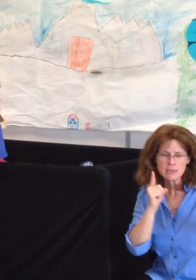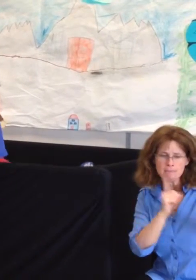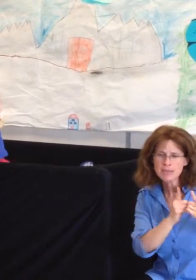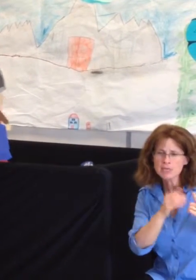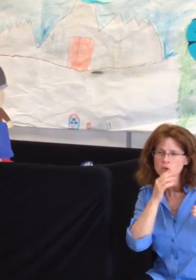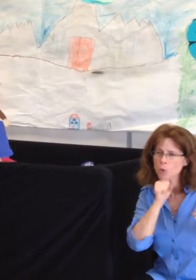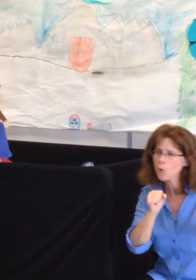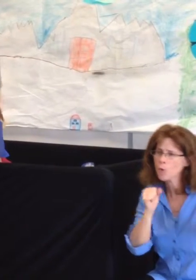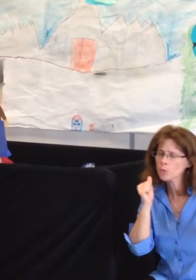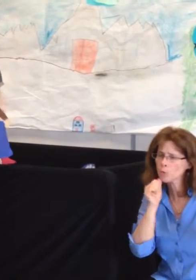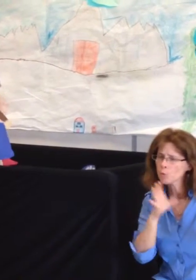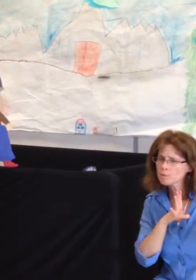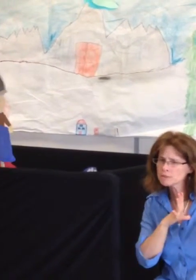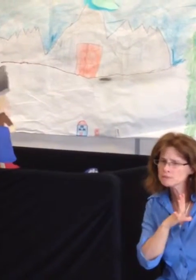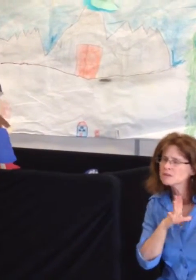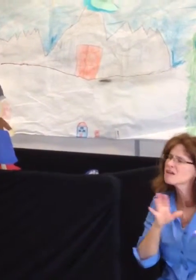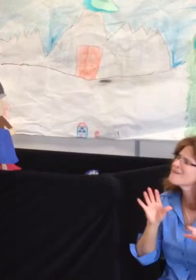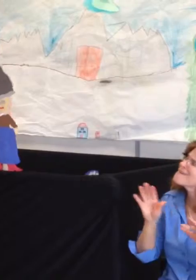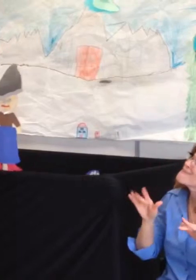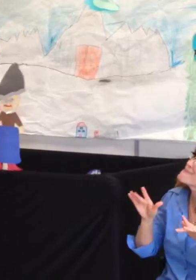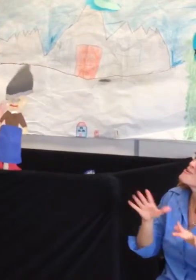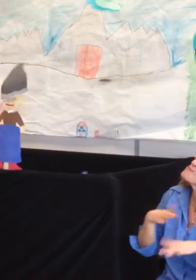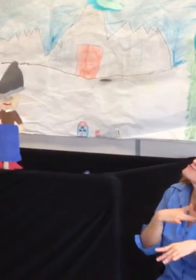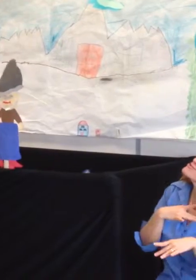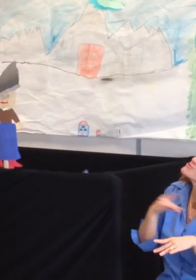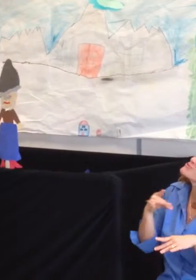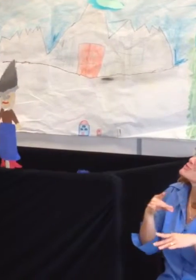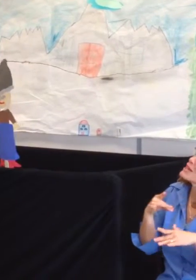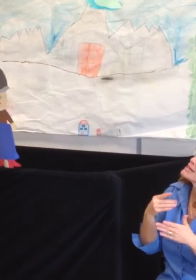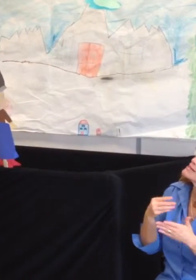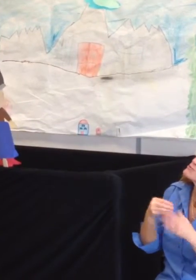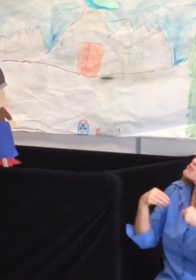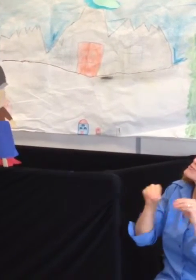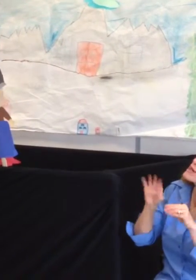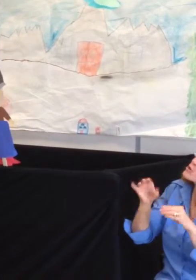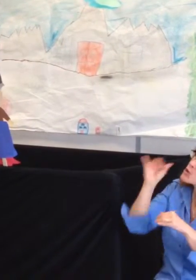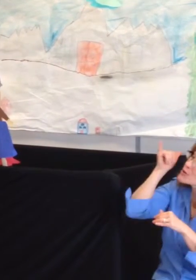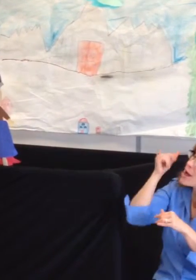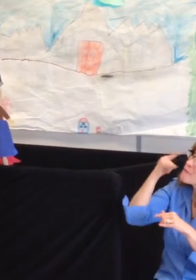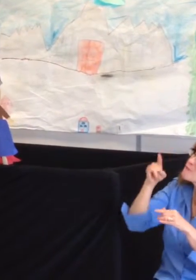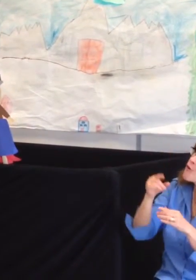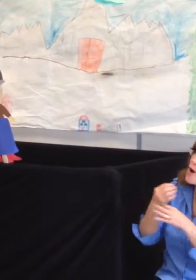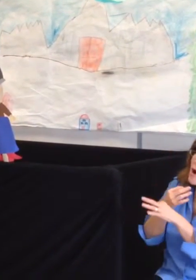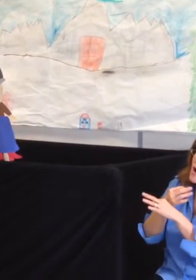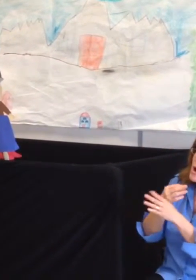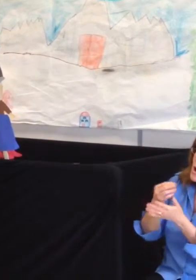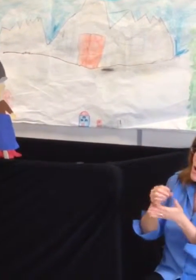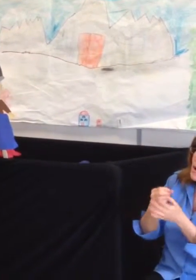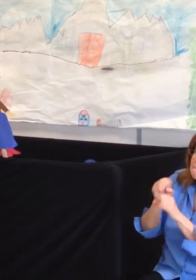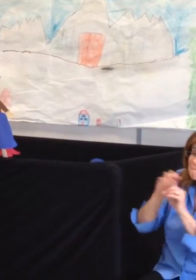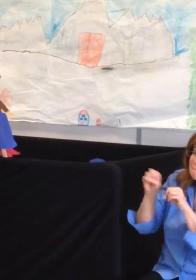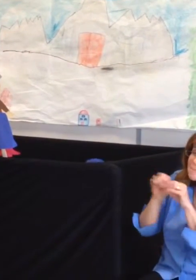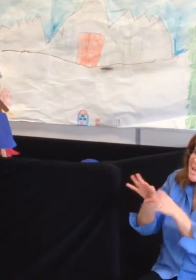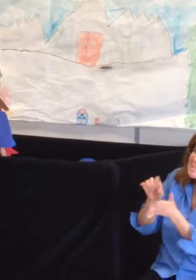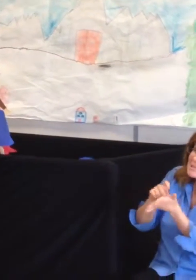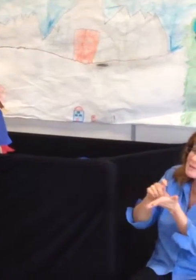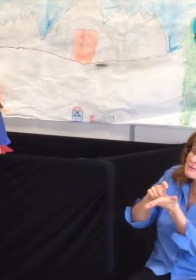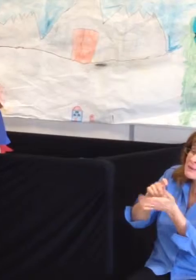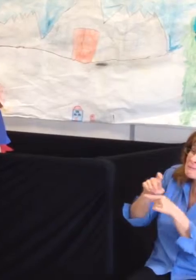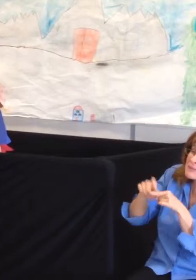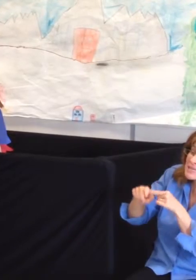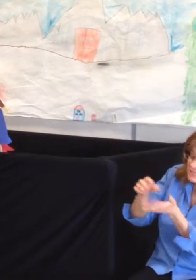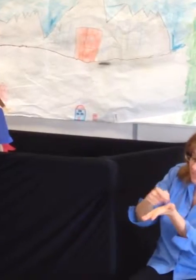"Would you like to sell your cow for free magic beans?" "I don't want magic beans. I